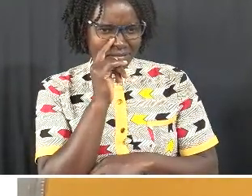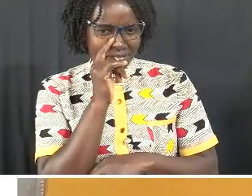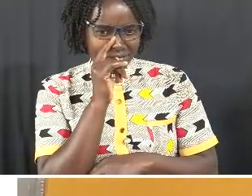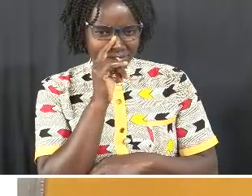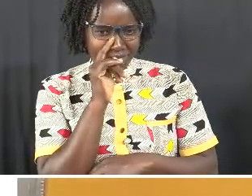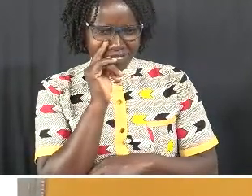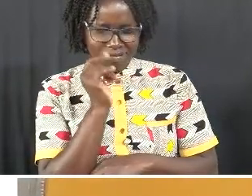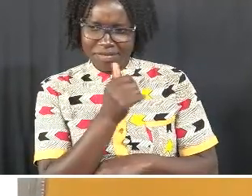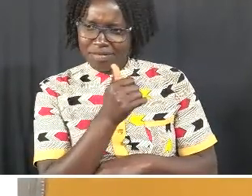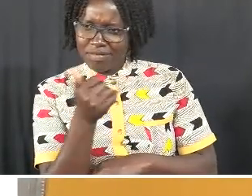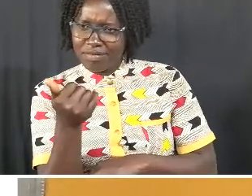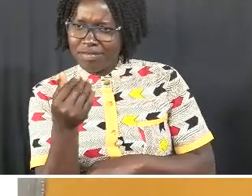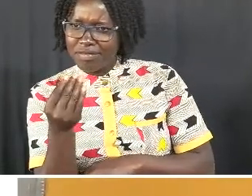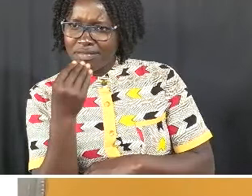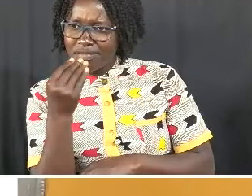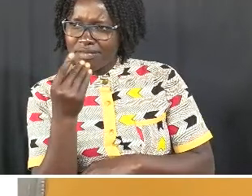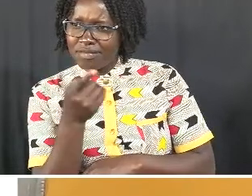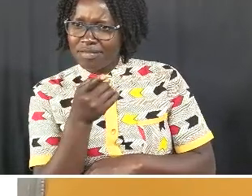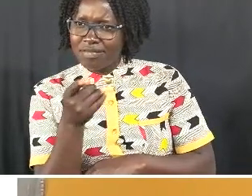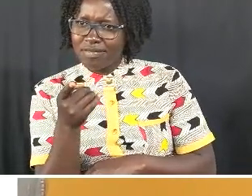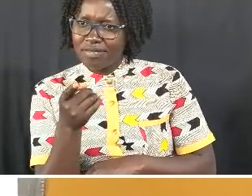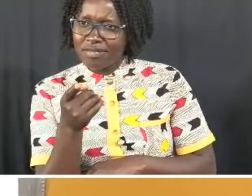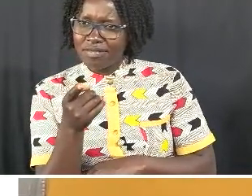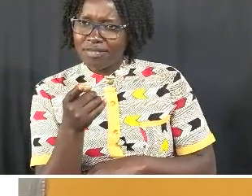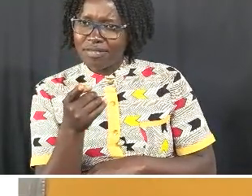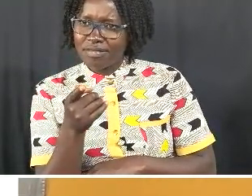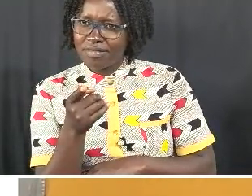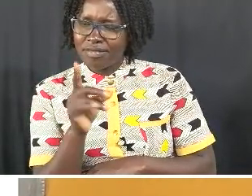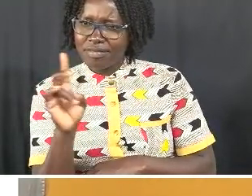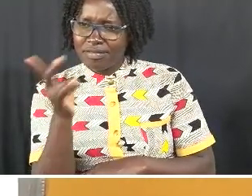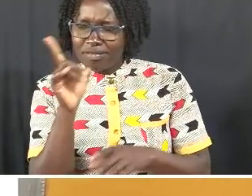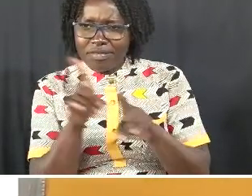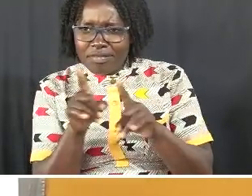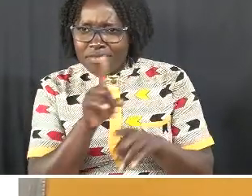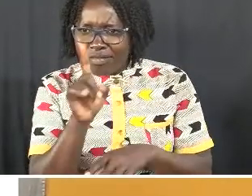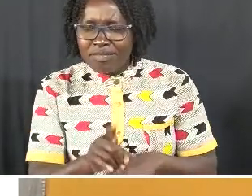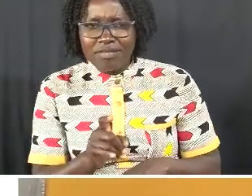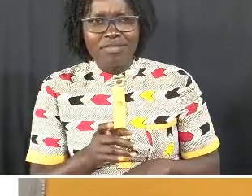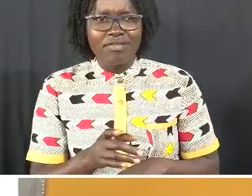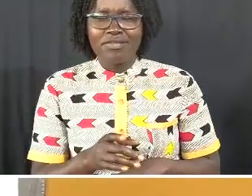the other one that added your pig, is he not an Adventist?